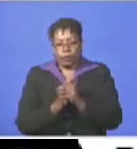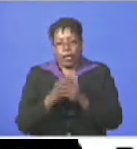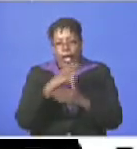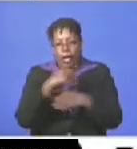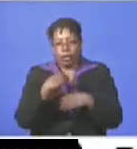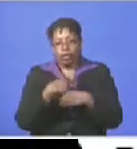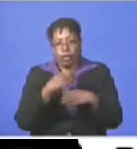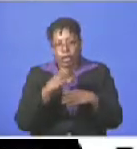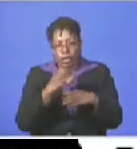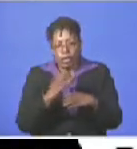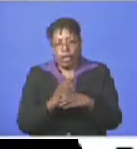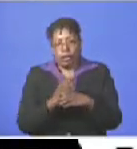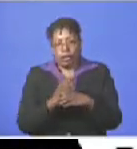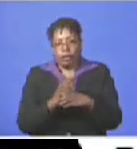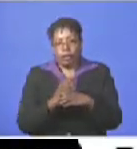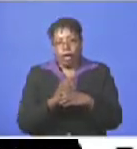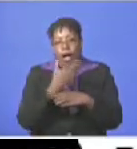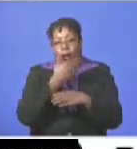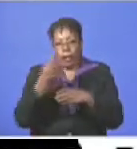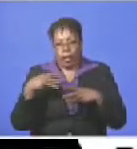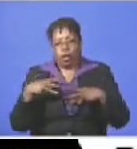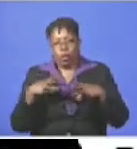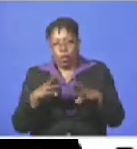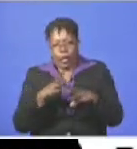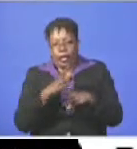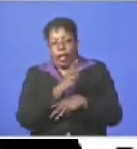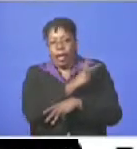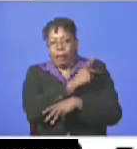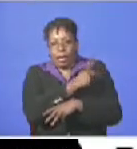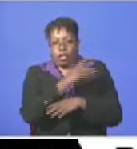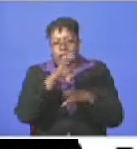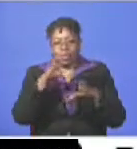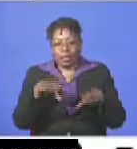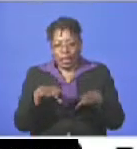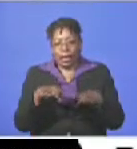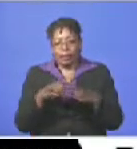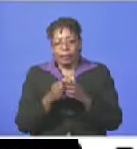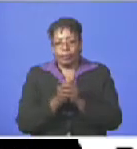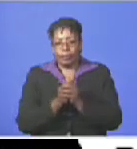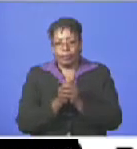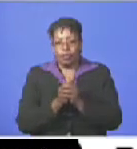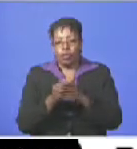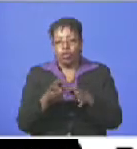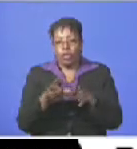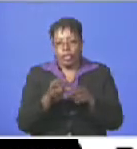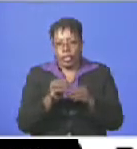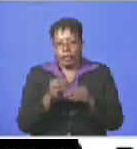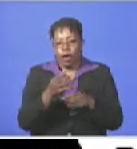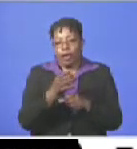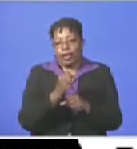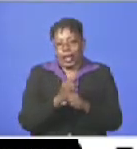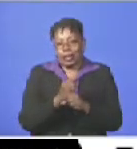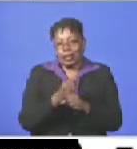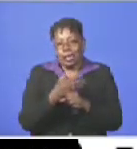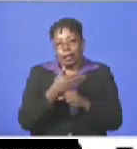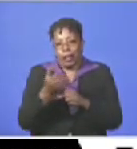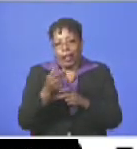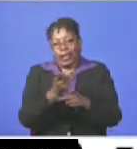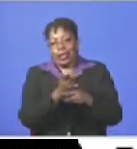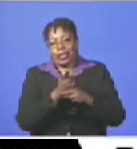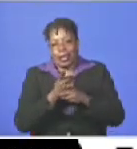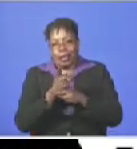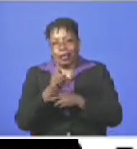create ingenious ways that patients can, as a priority, receive care that they